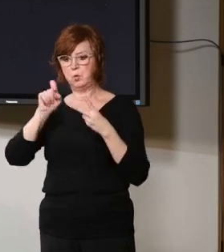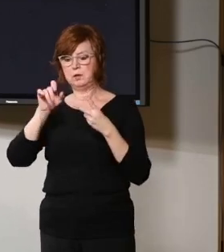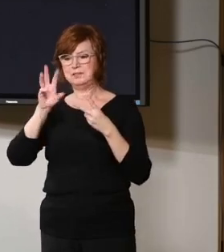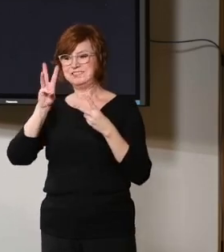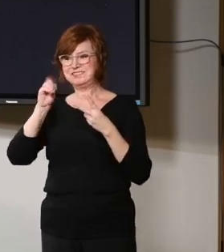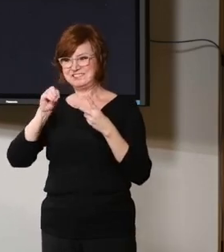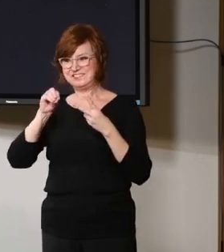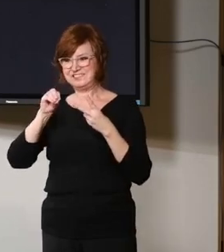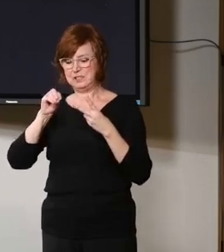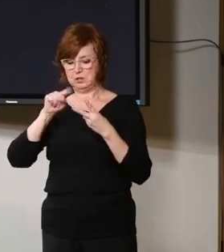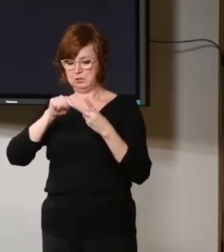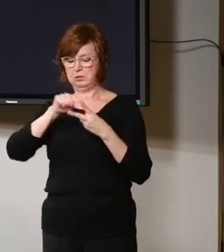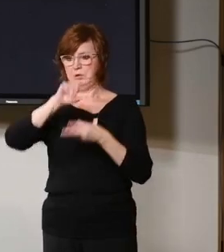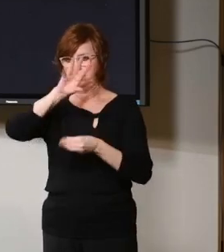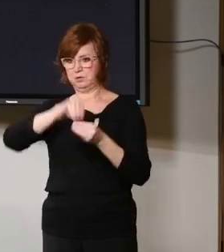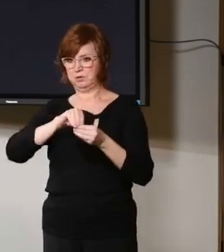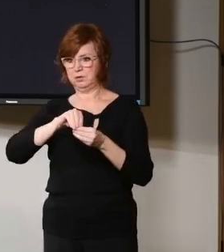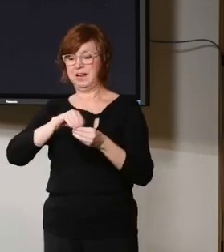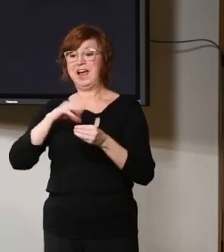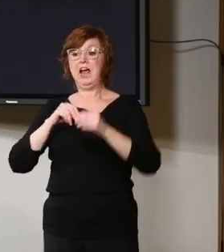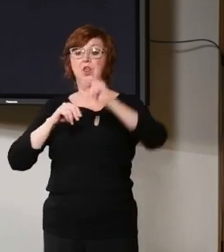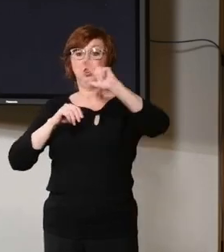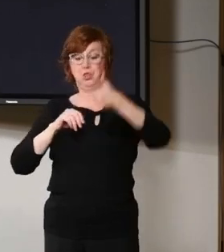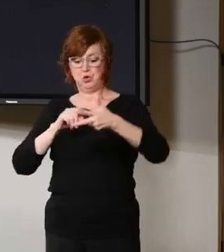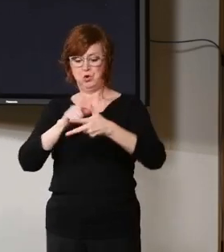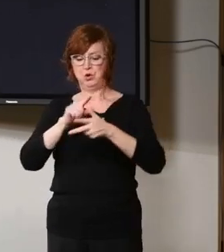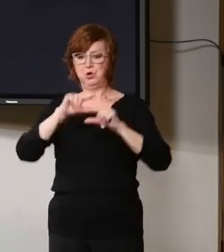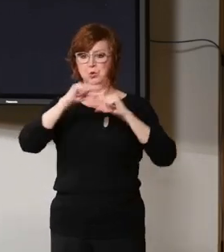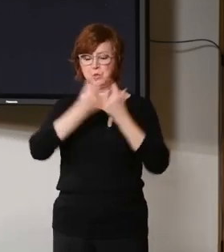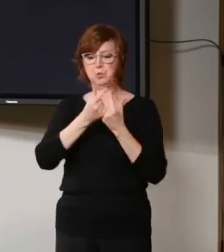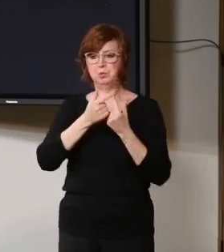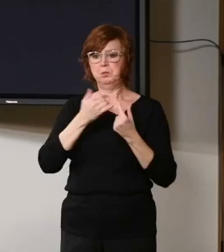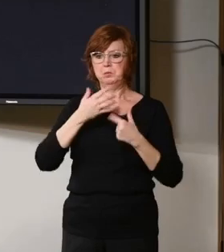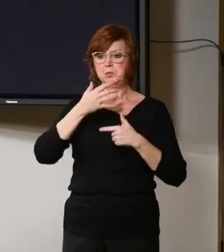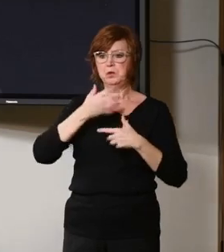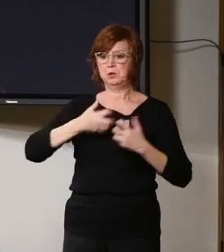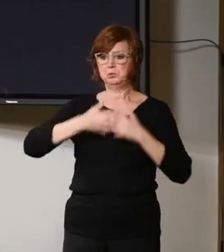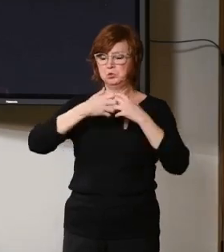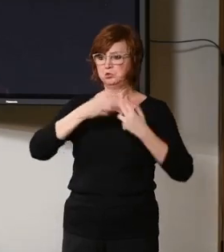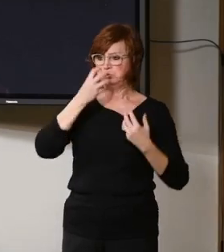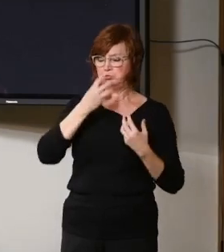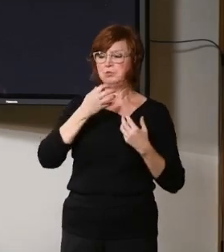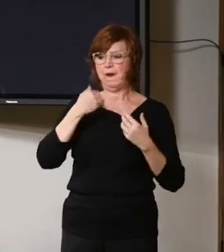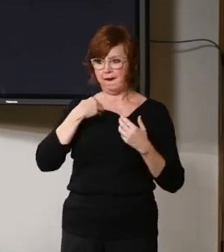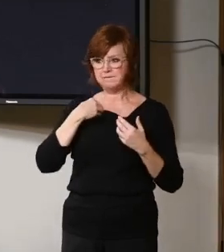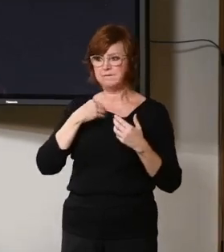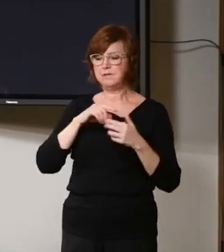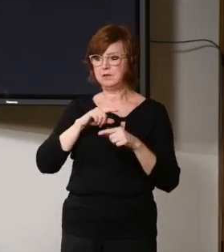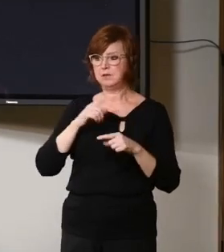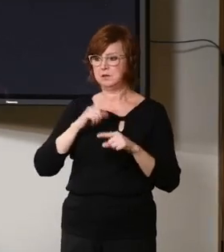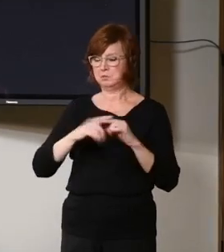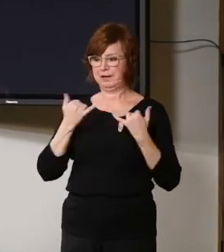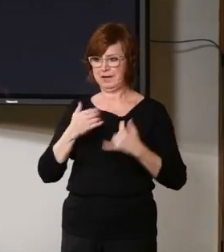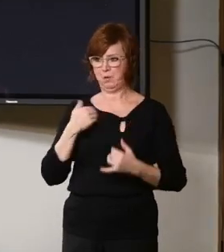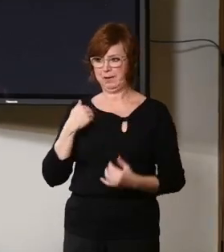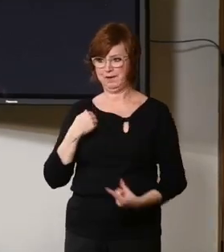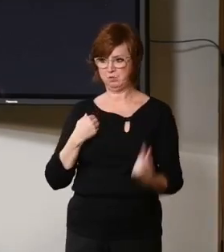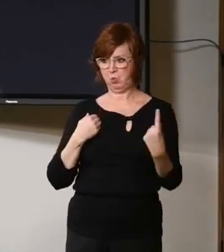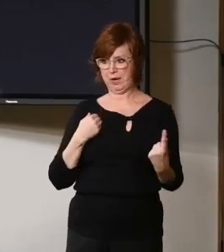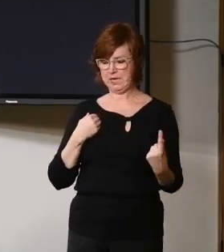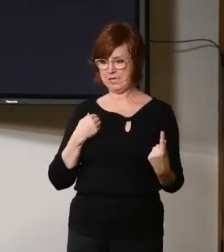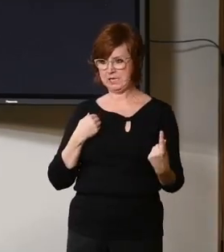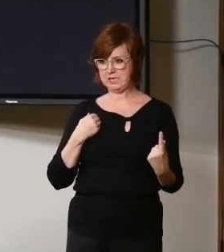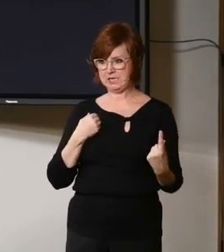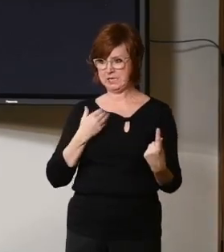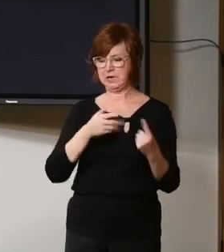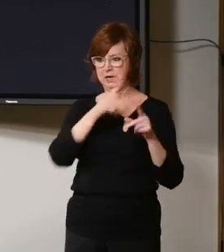So I think that for the current state of where we're at, considering that we only have at most 1 patient with COVID